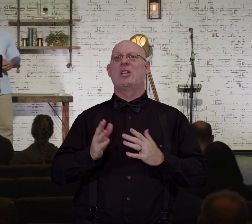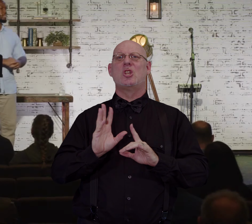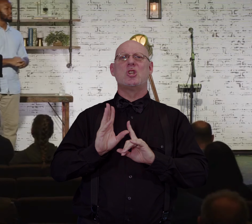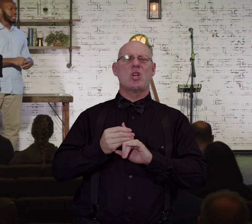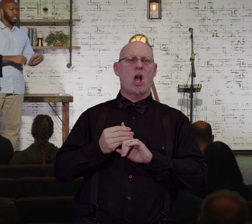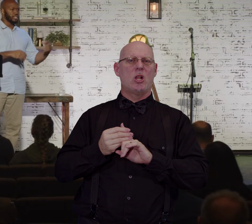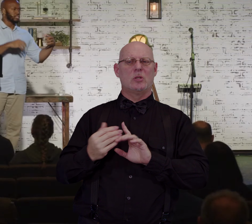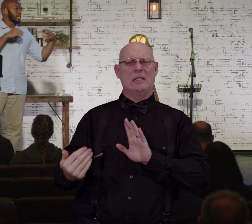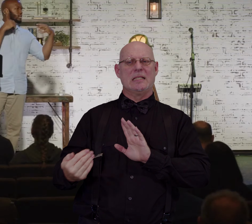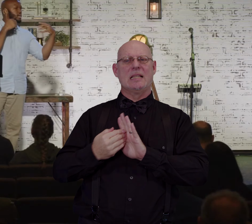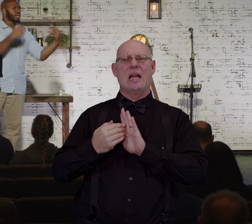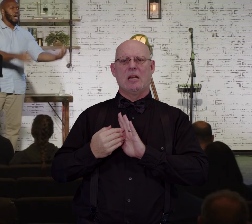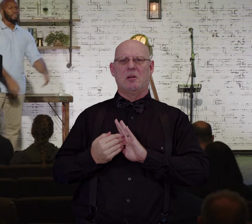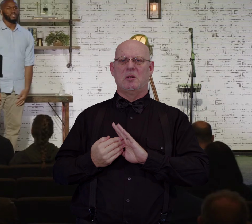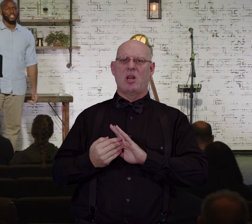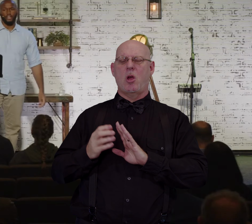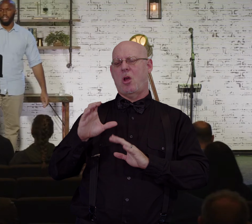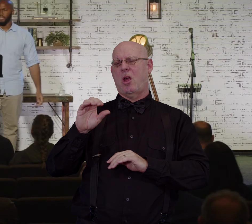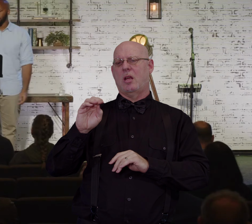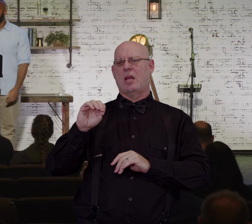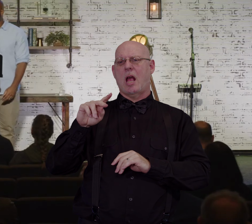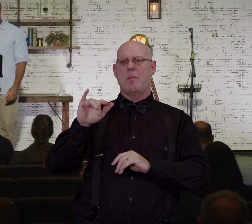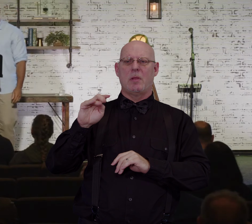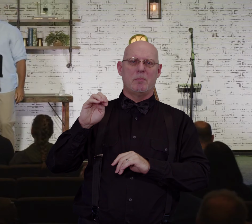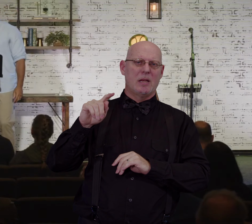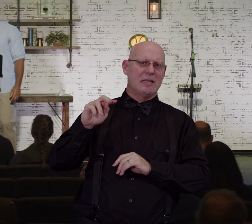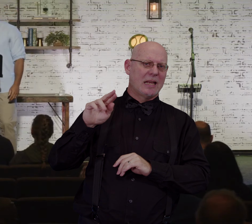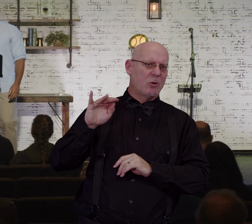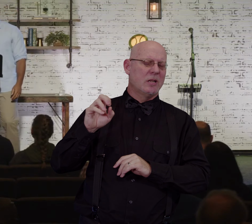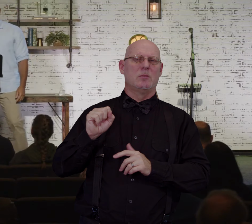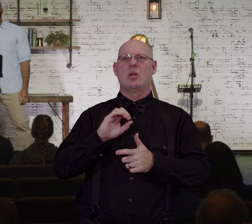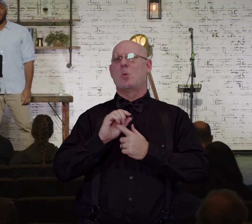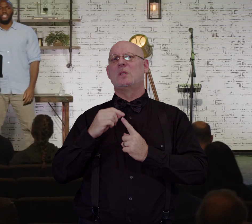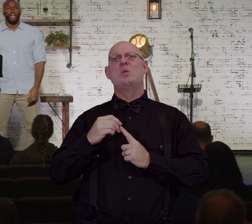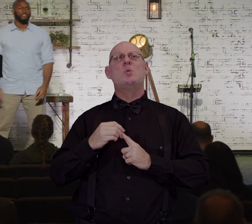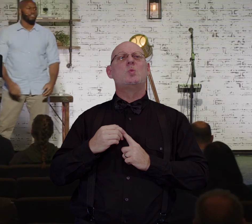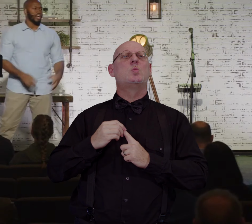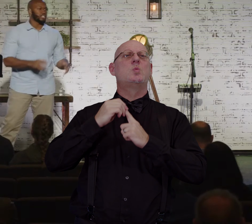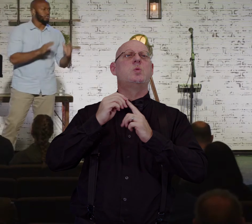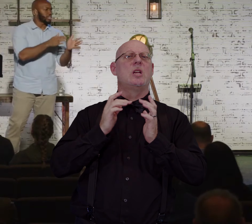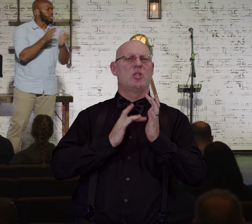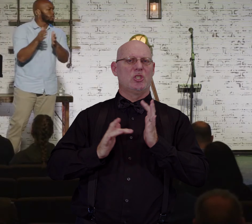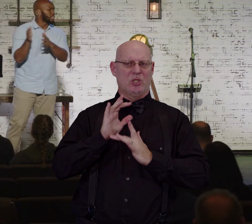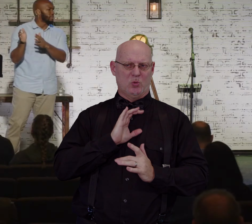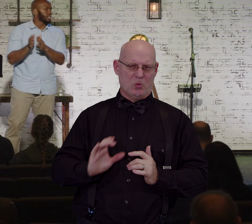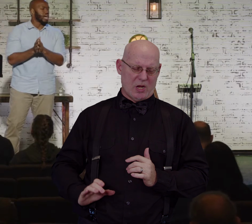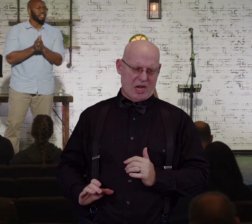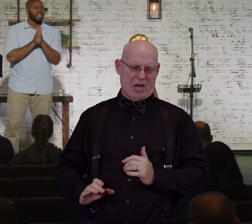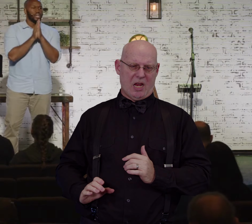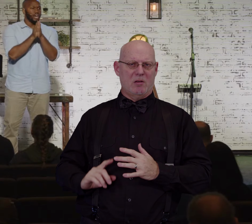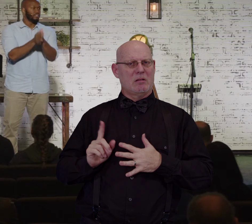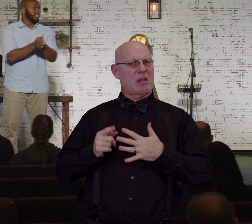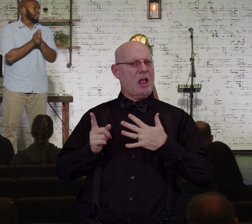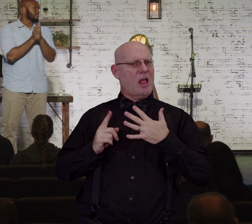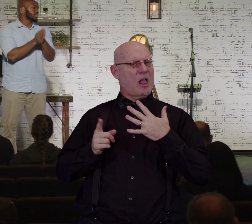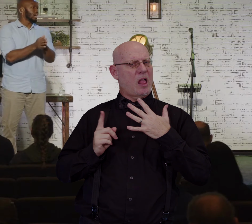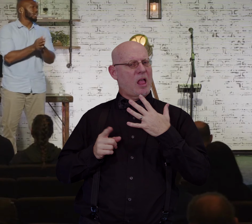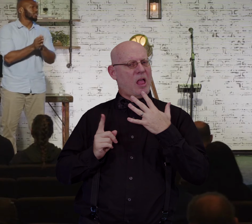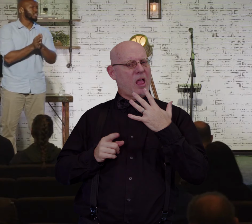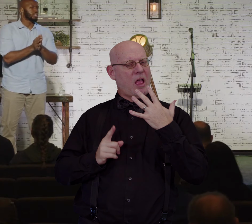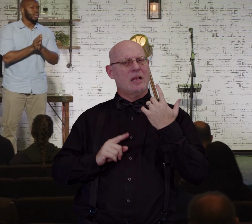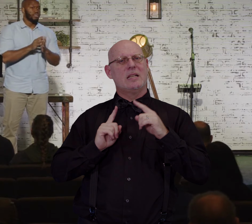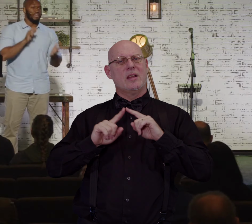that the culture may speak against, like complementarianism or the exclusivity of Christ. And we can go down the line of